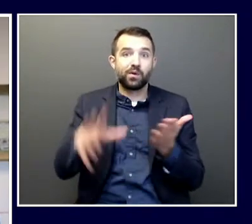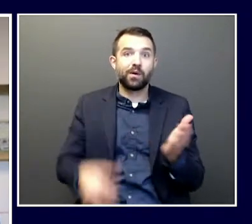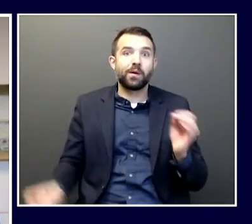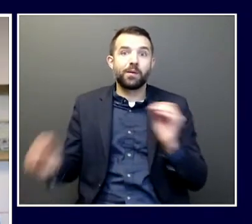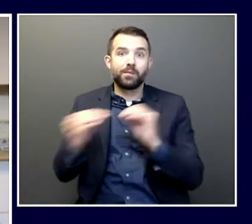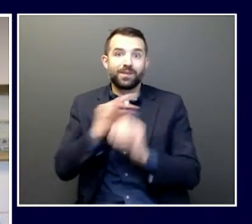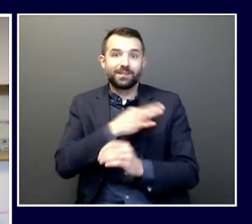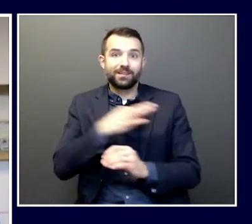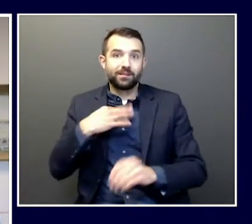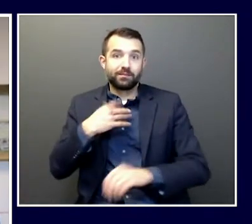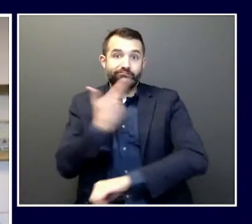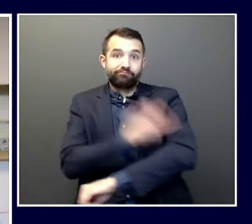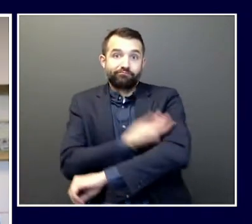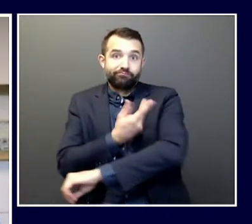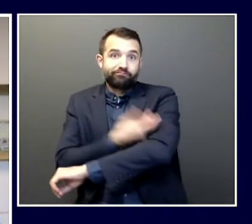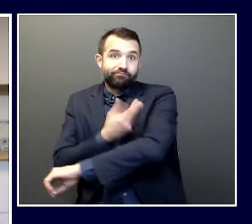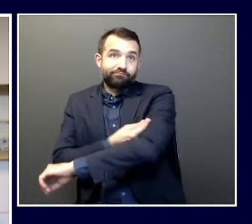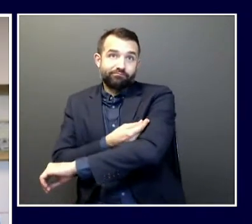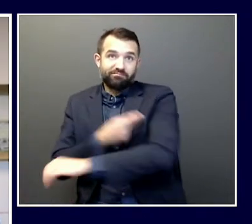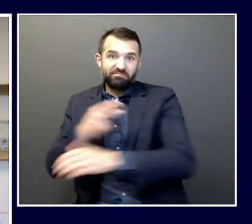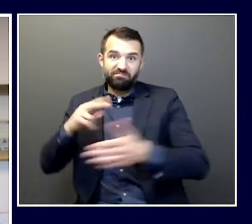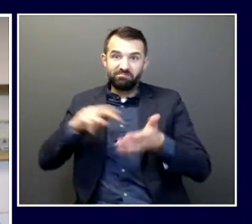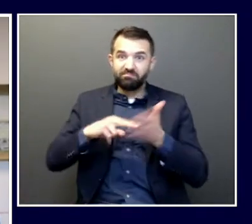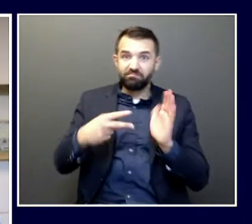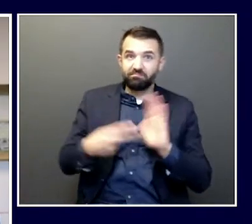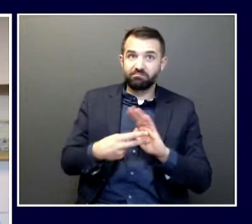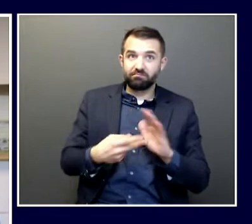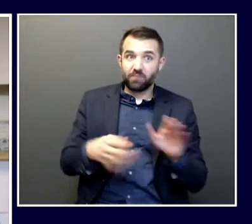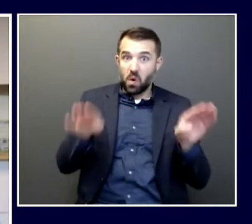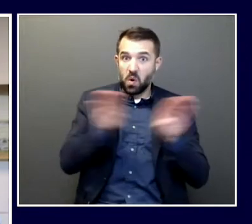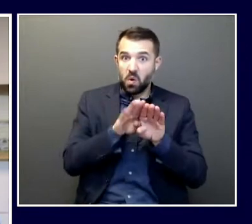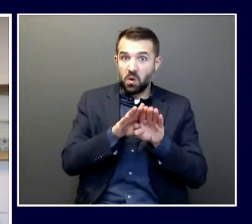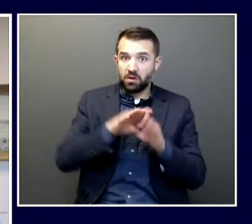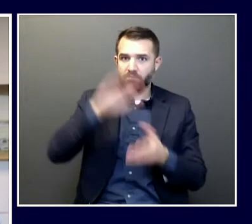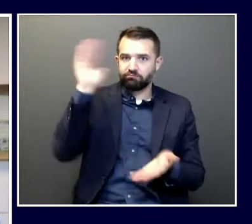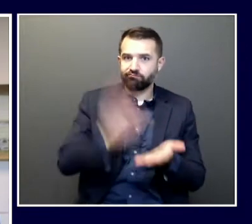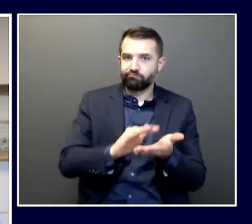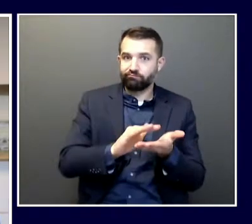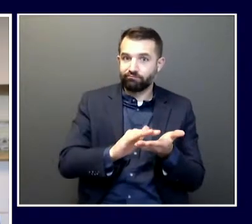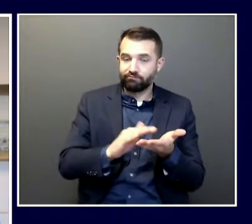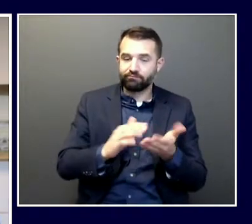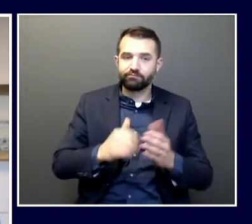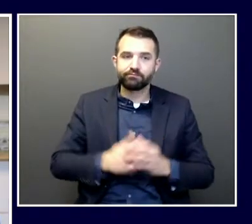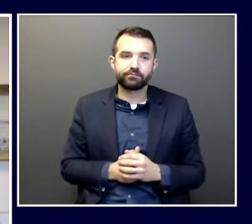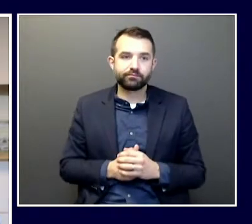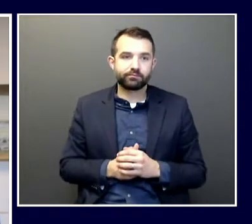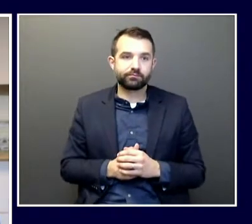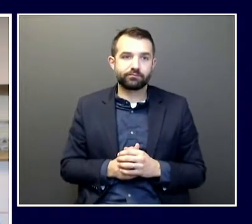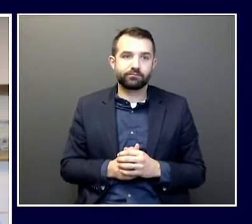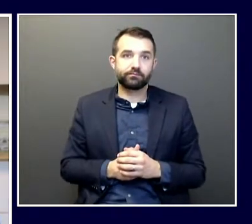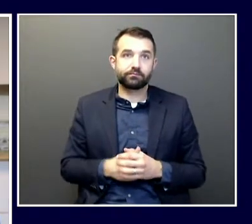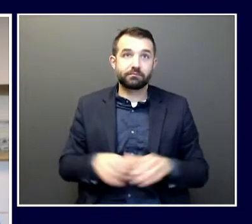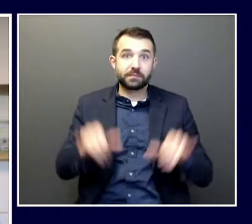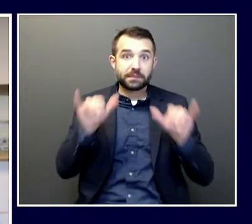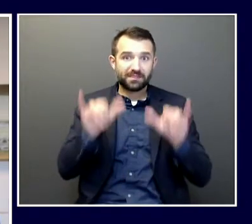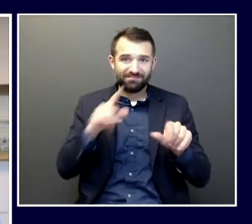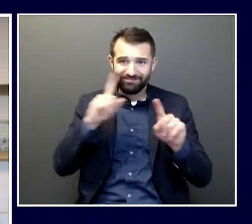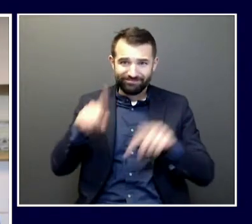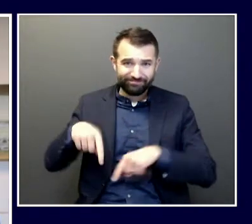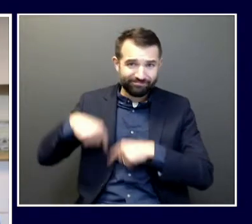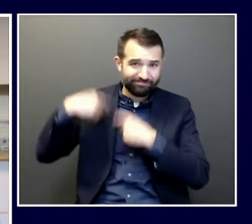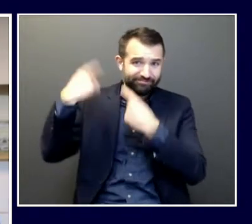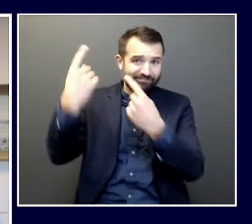many staff might be out because they got COVID. So once again, the same tools that we've recommended for different